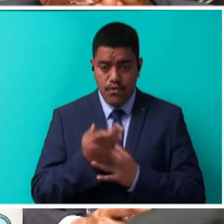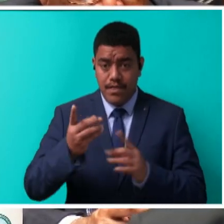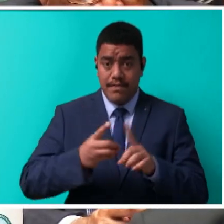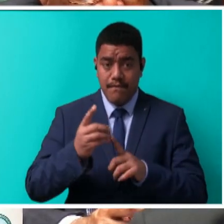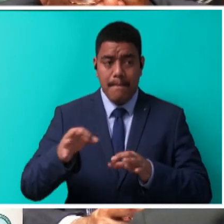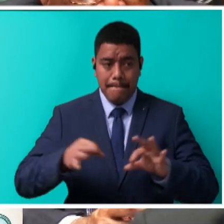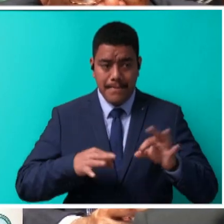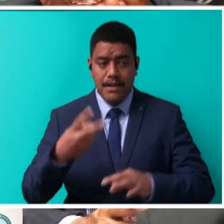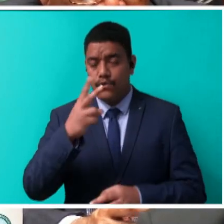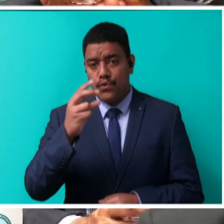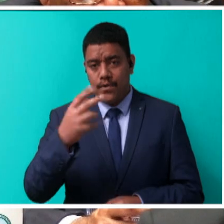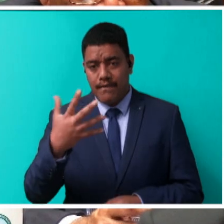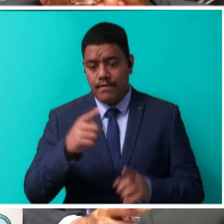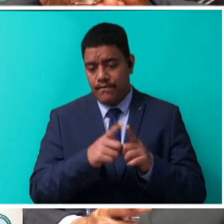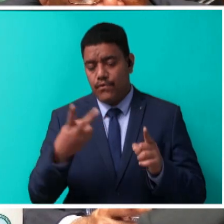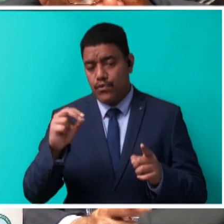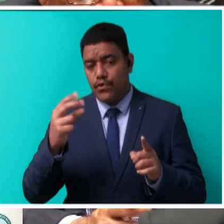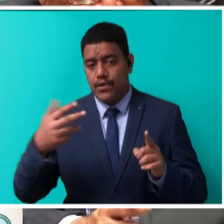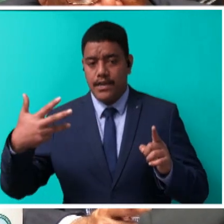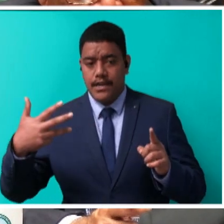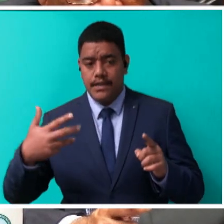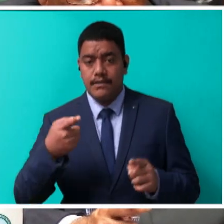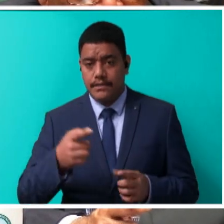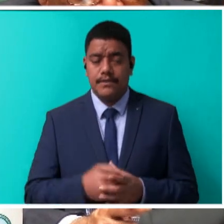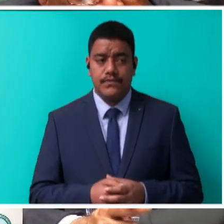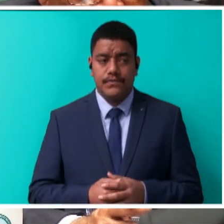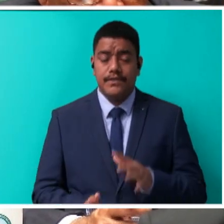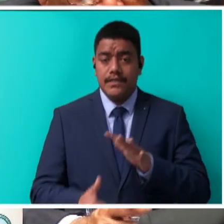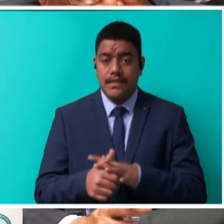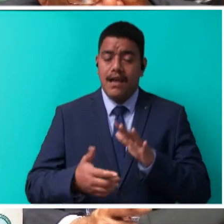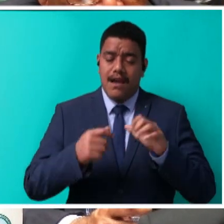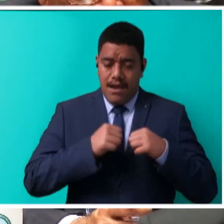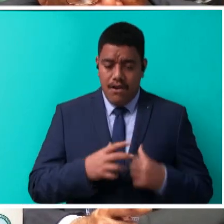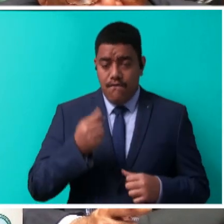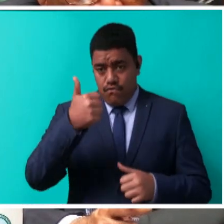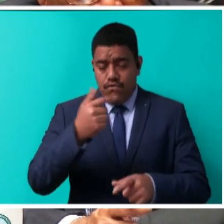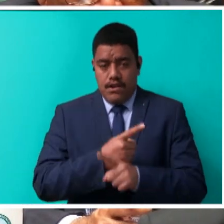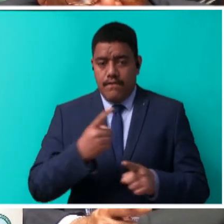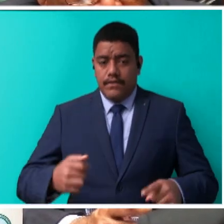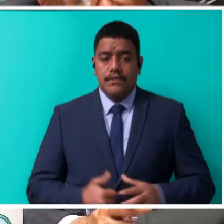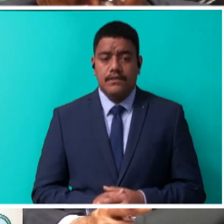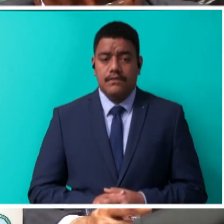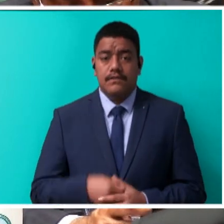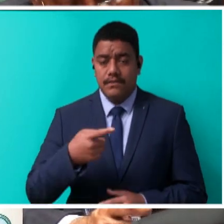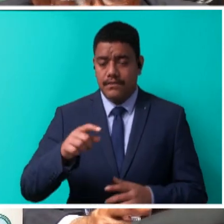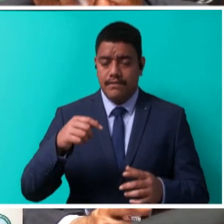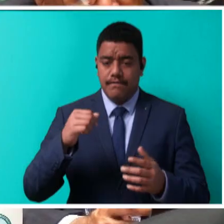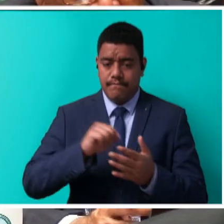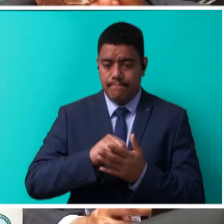Plan 2025 to 2029, which places accessible justice at the heart of good governance. The key strategies